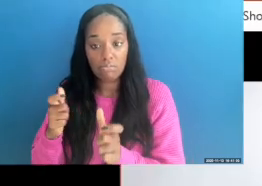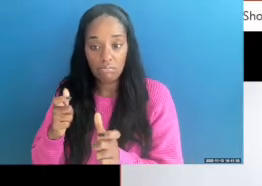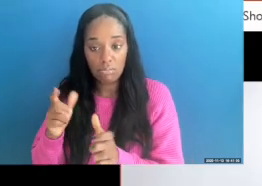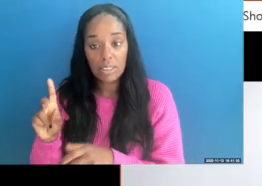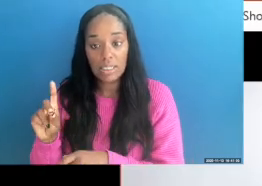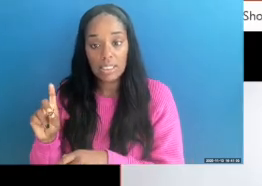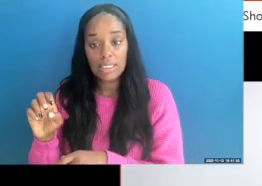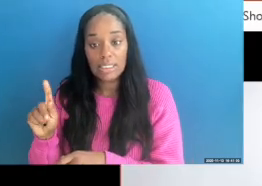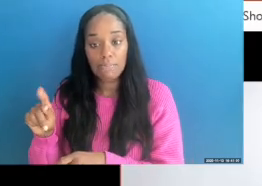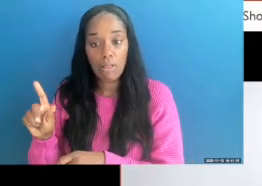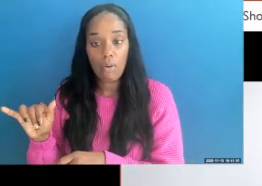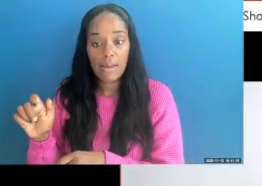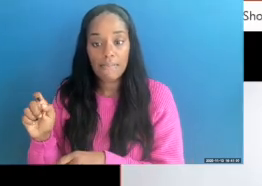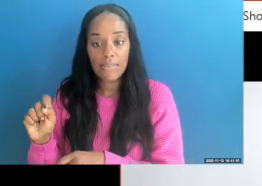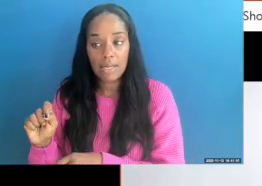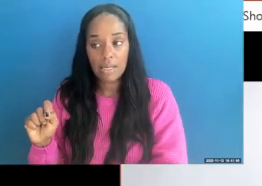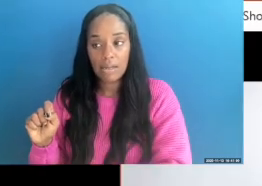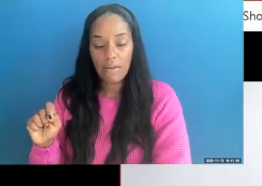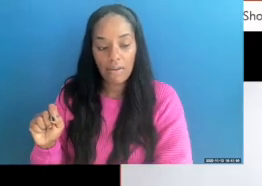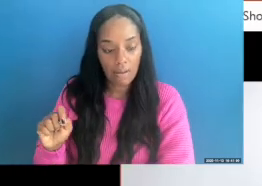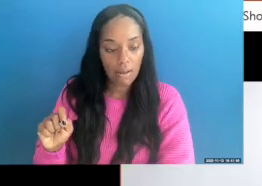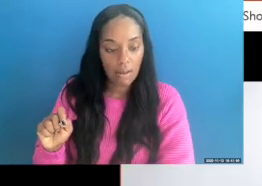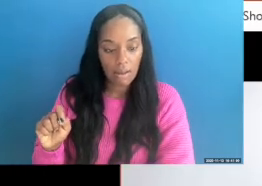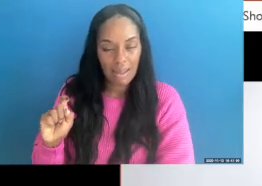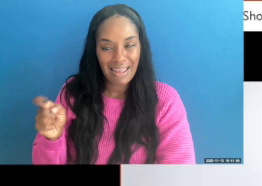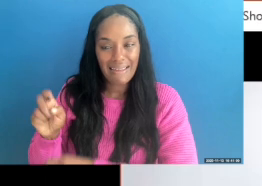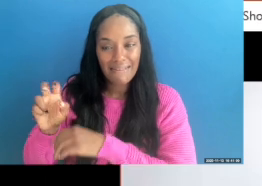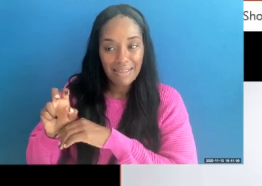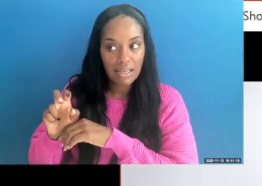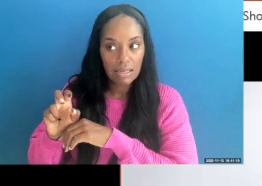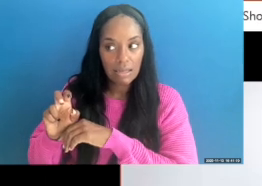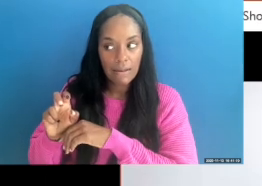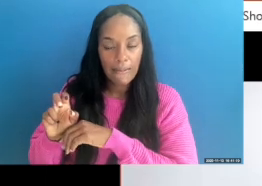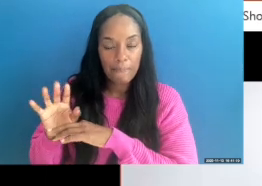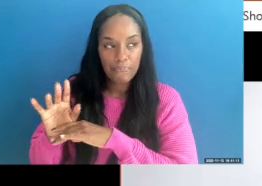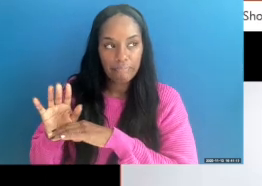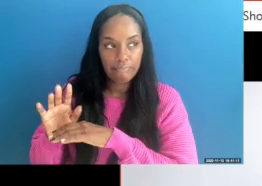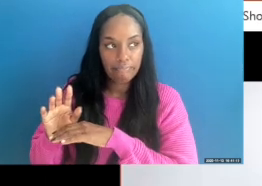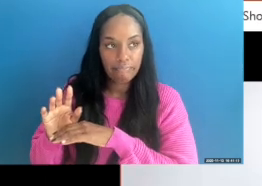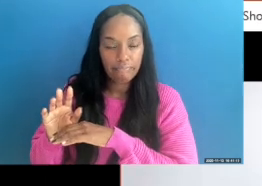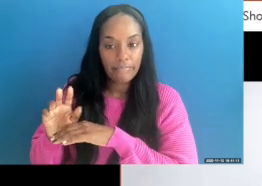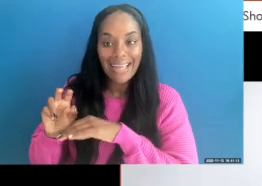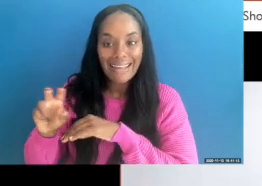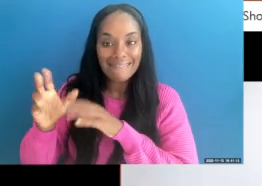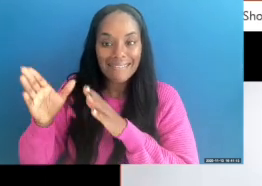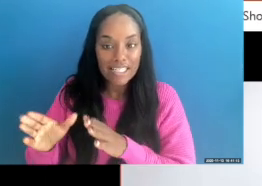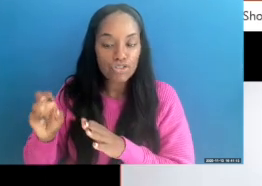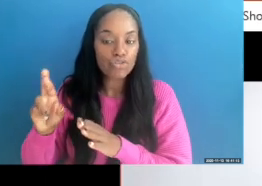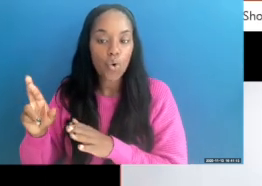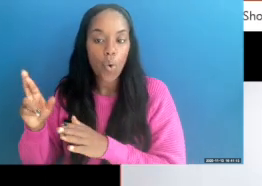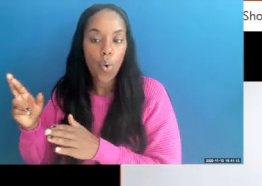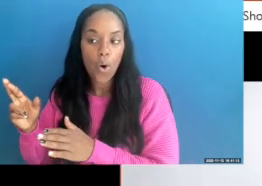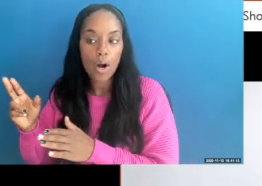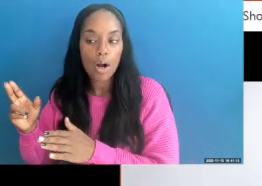consider expediting deployment and giving those investors or